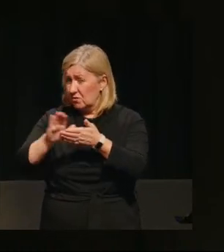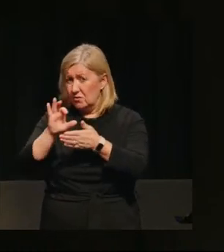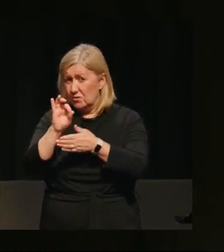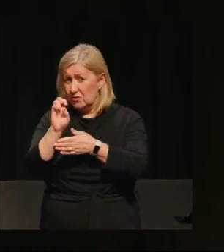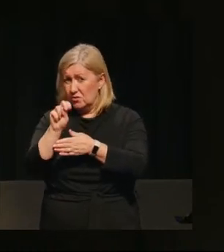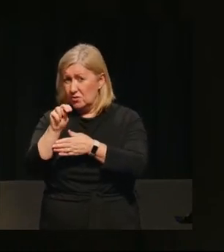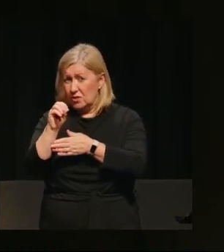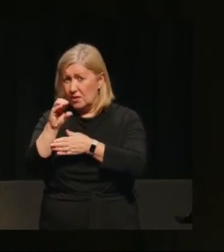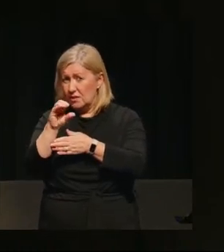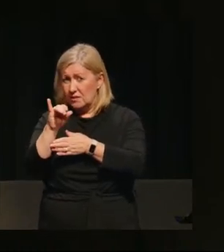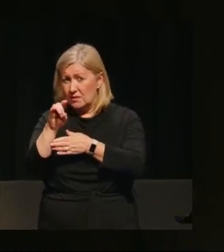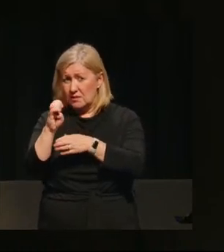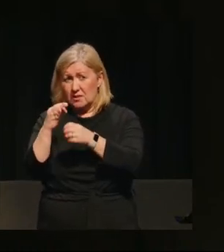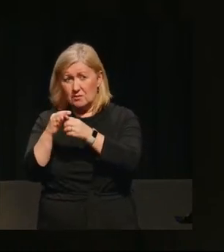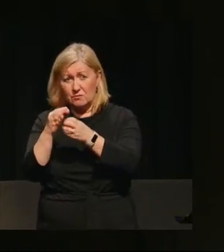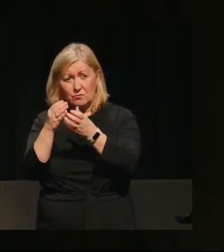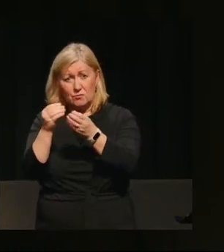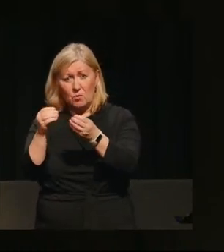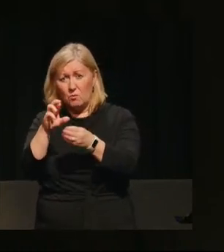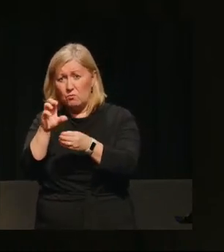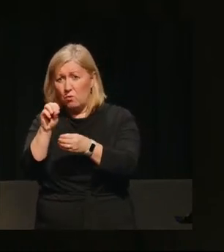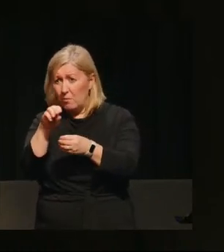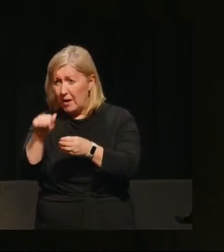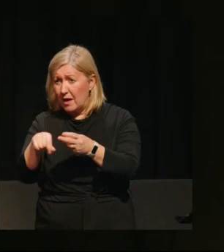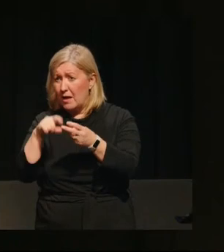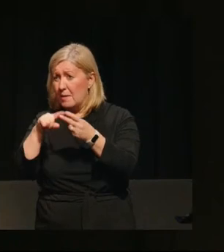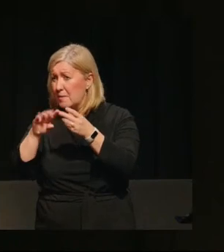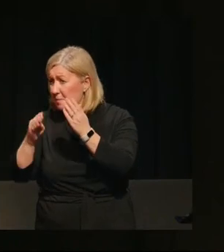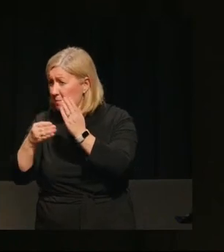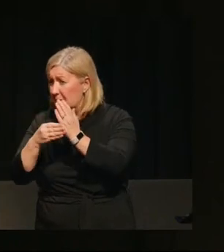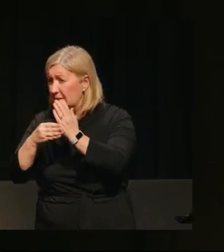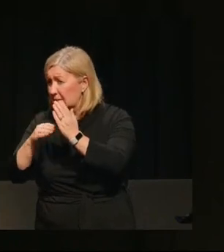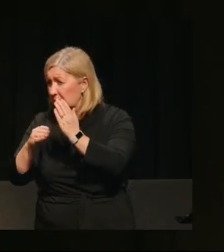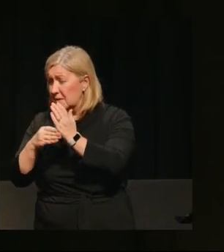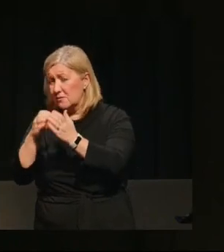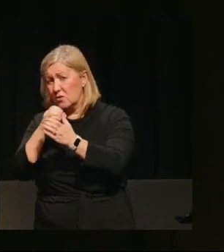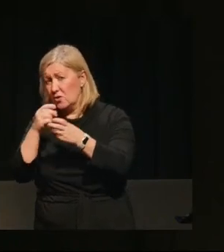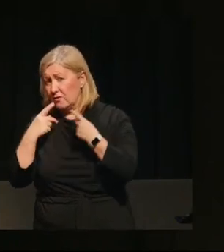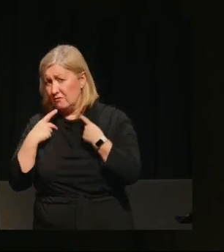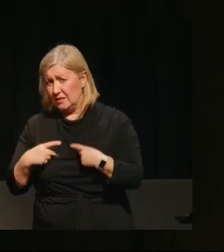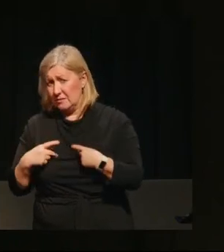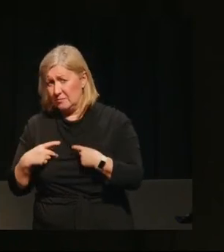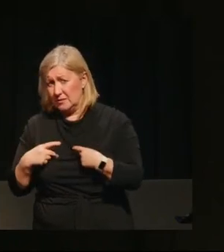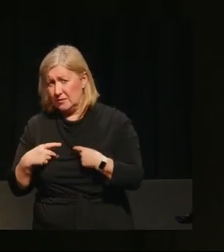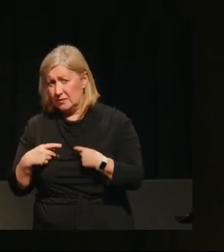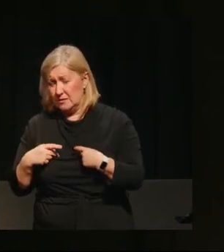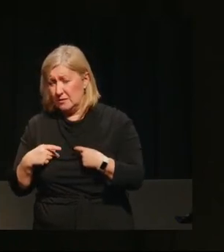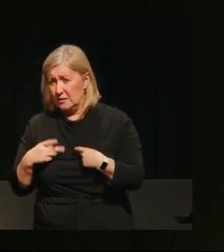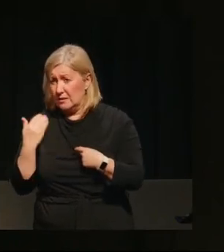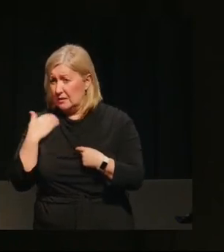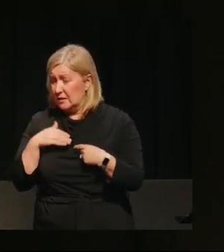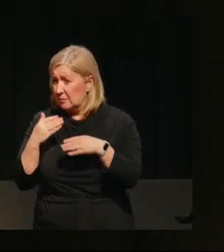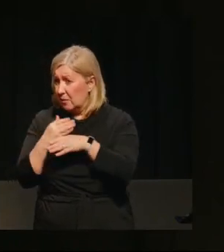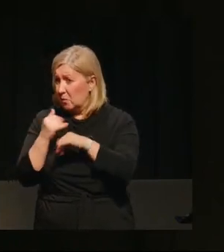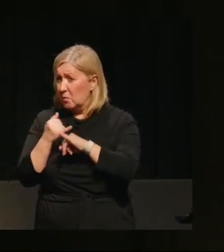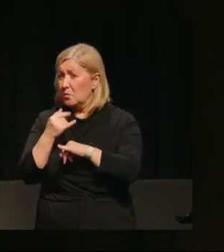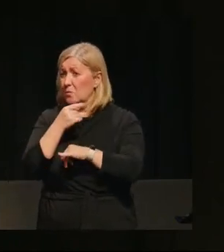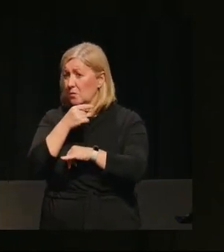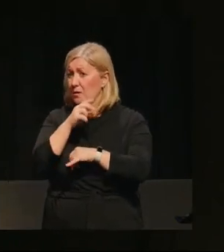the Holocaust, as did the murder of millions of other victims of Nazi atrocities.